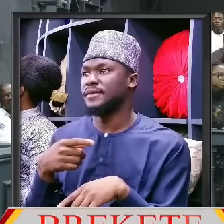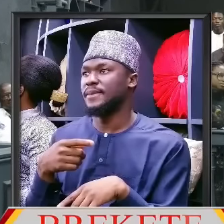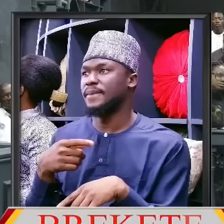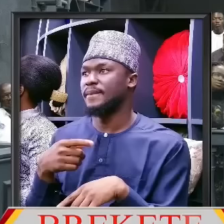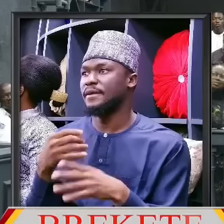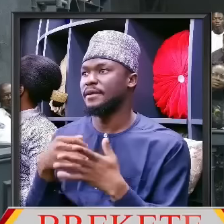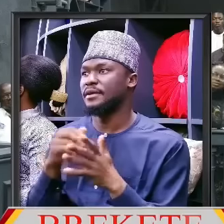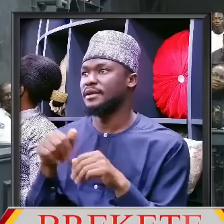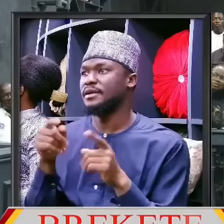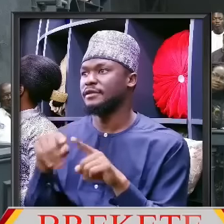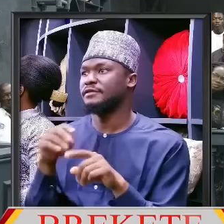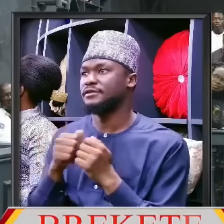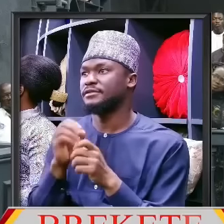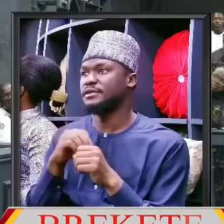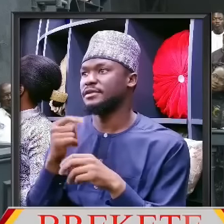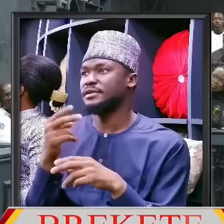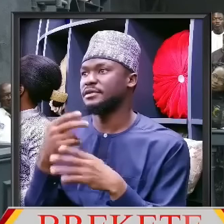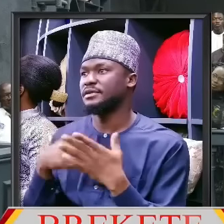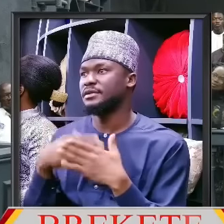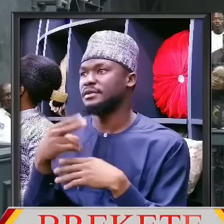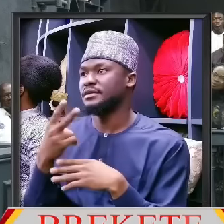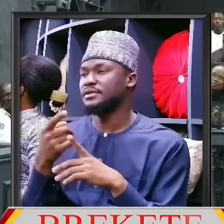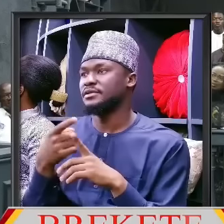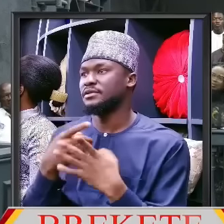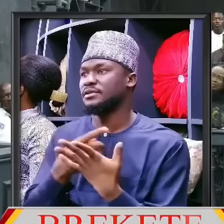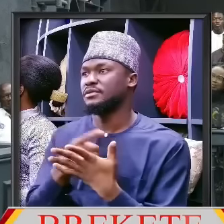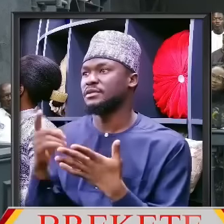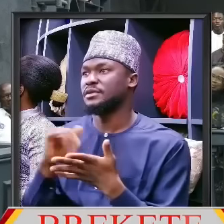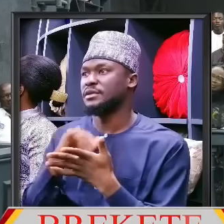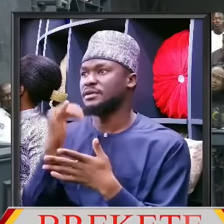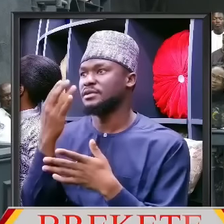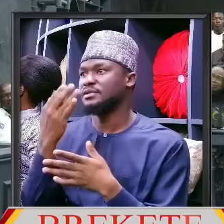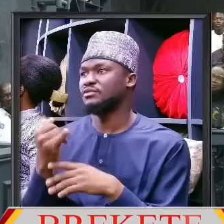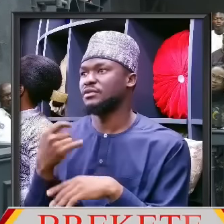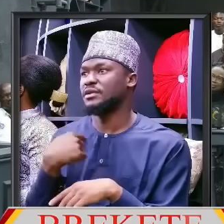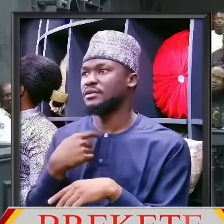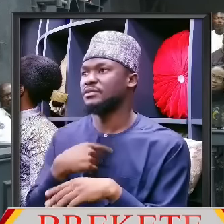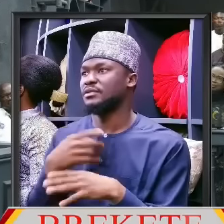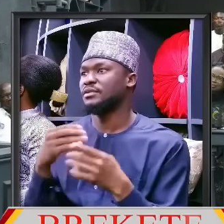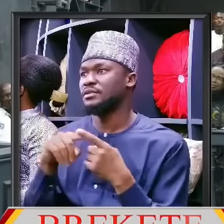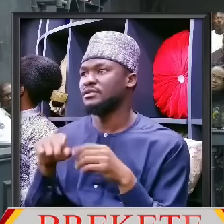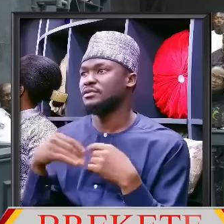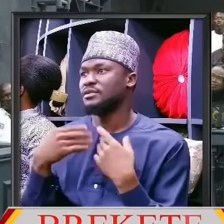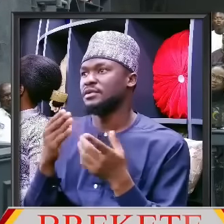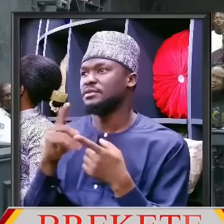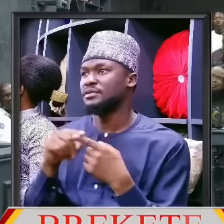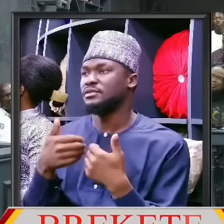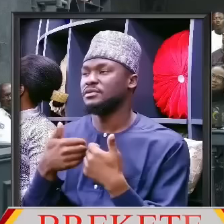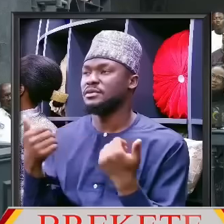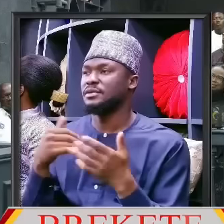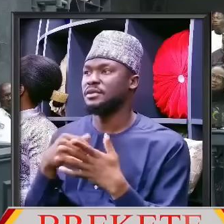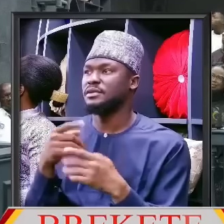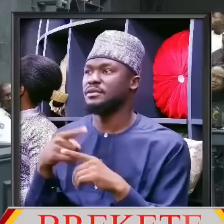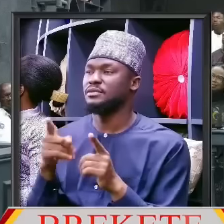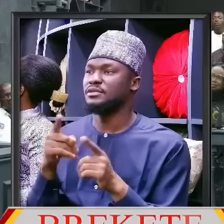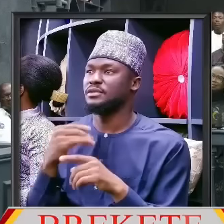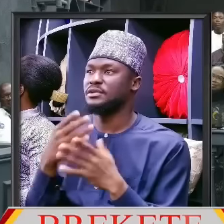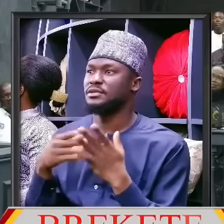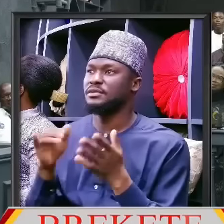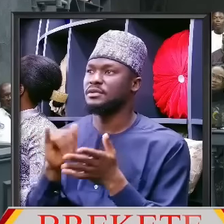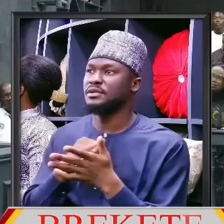next 2 weeks, if it occur within the next 2 months, so that is why it's difficult to be so categorical. But it's